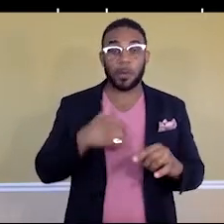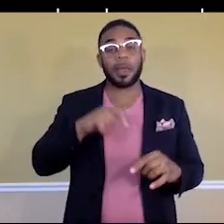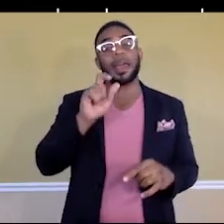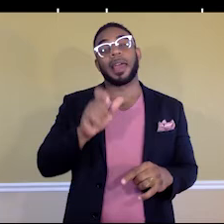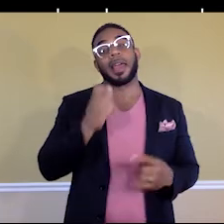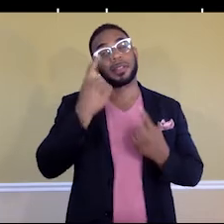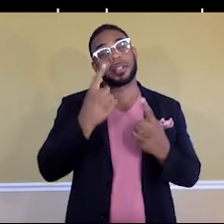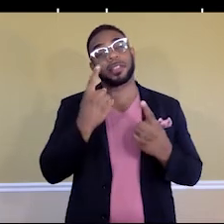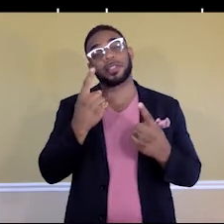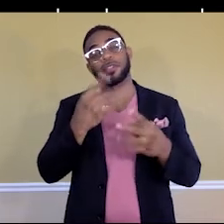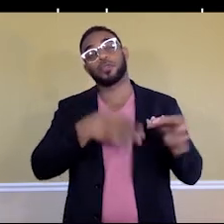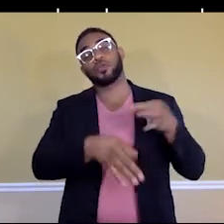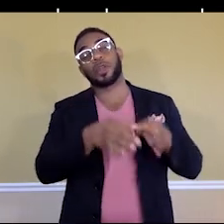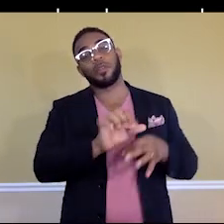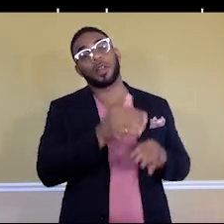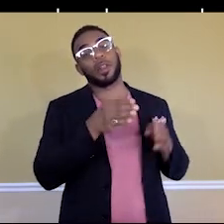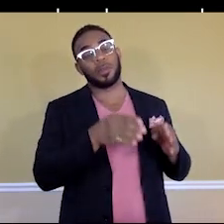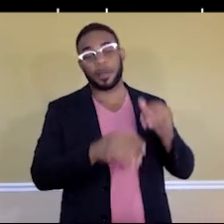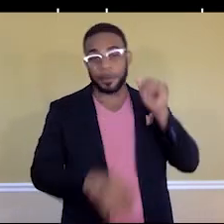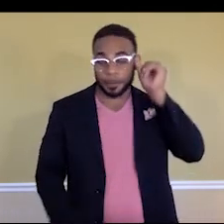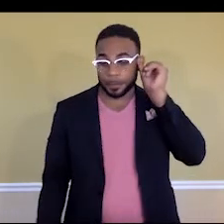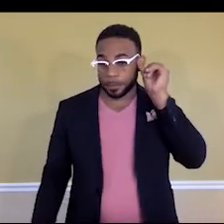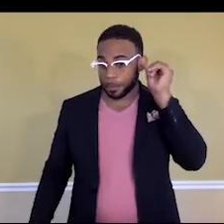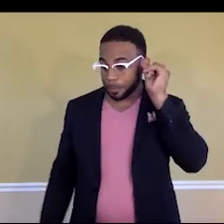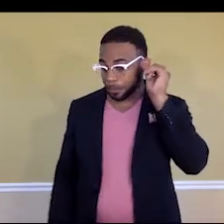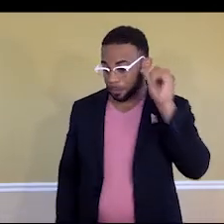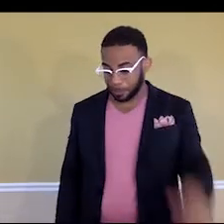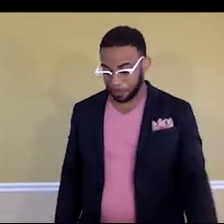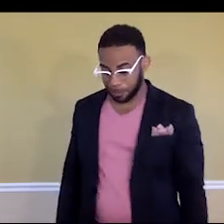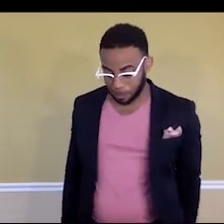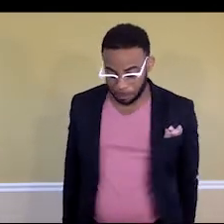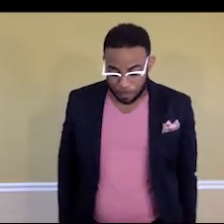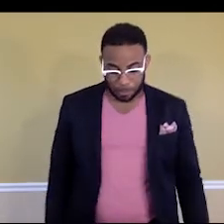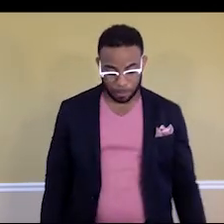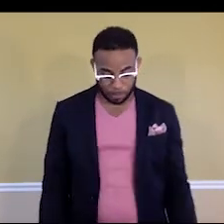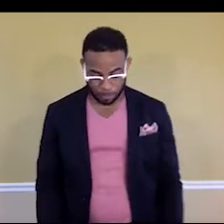have to consider the trade-off on the other hand.